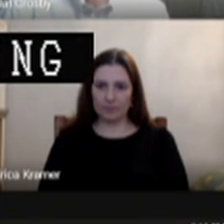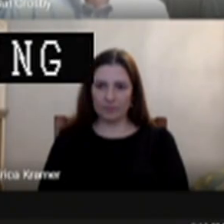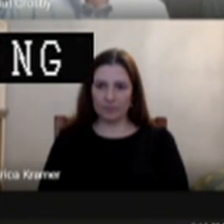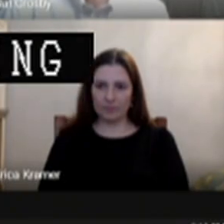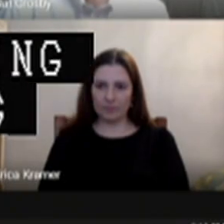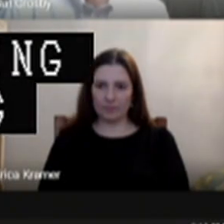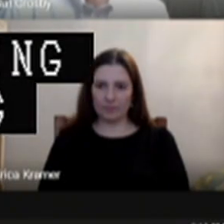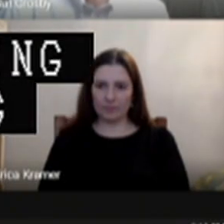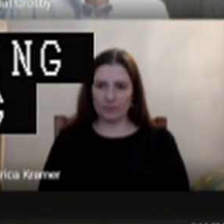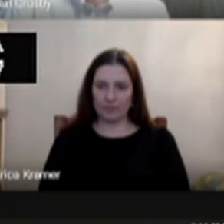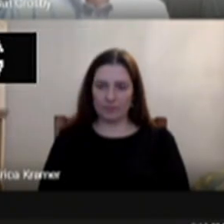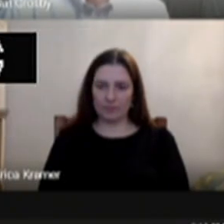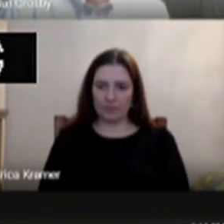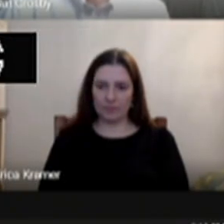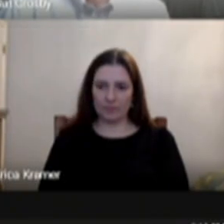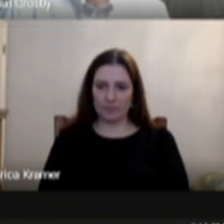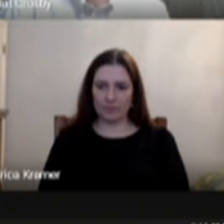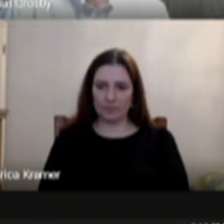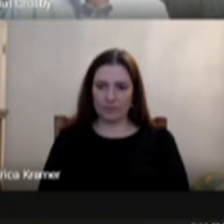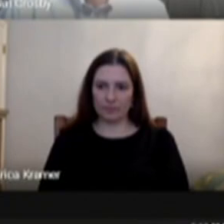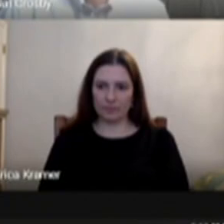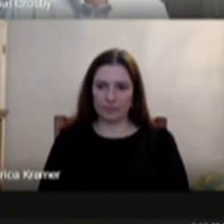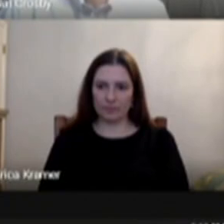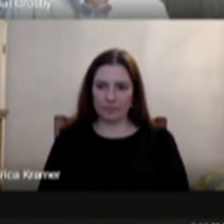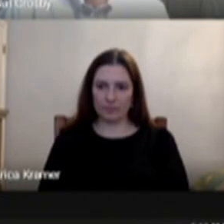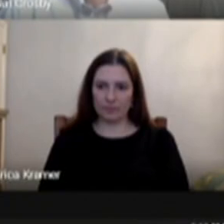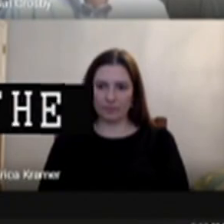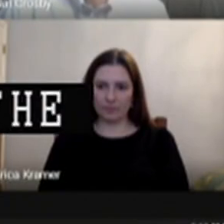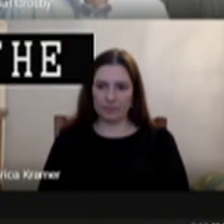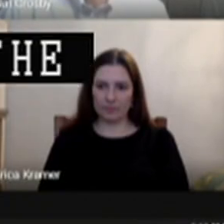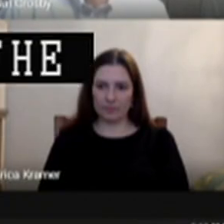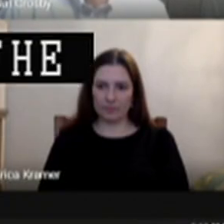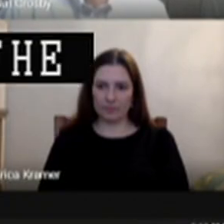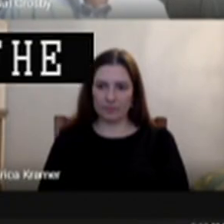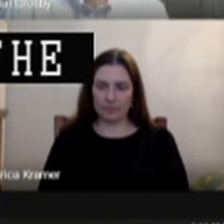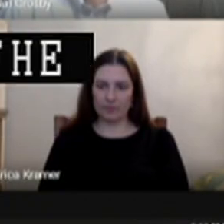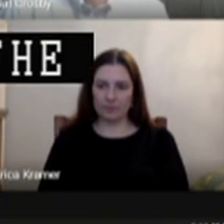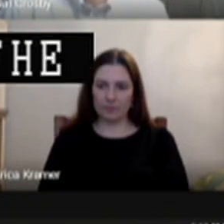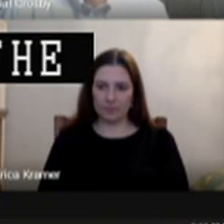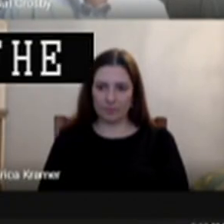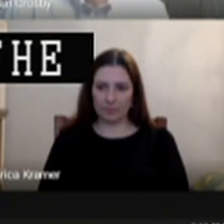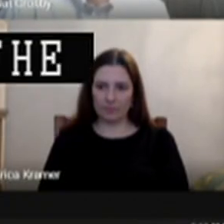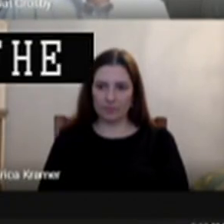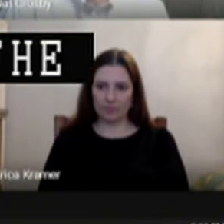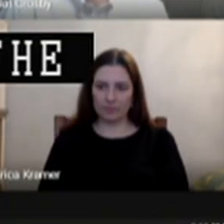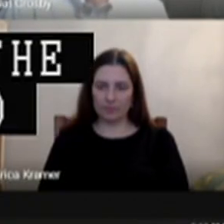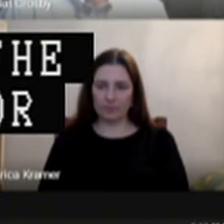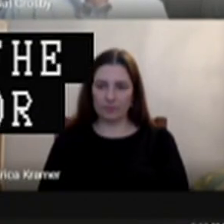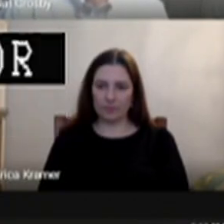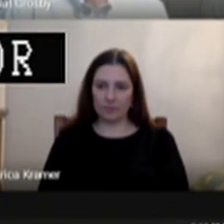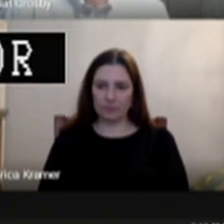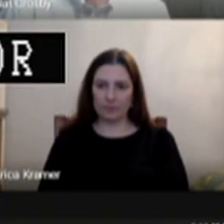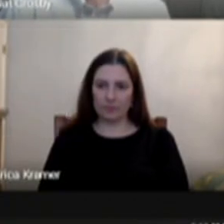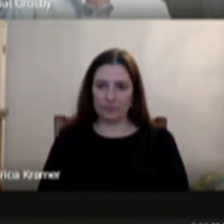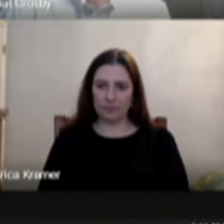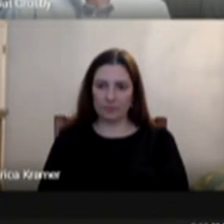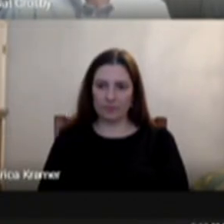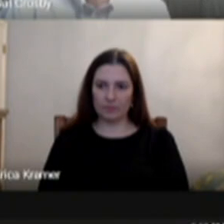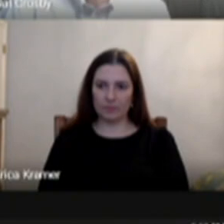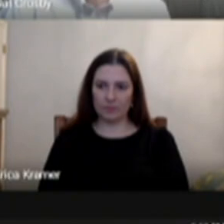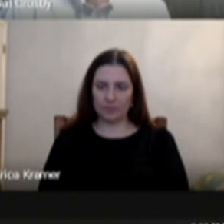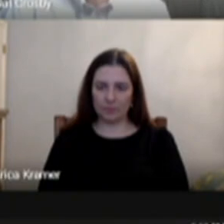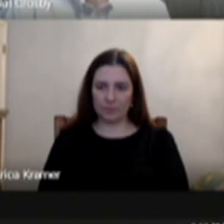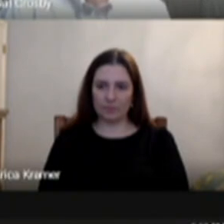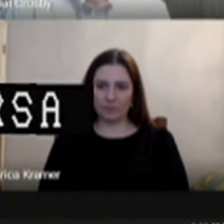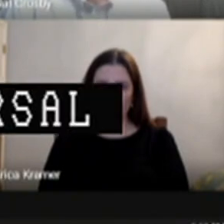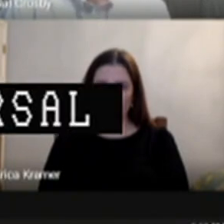think it's important that the plaza be welcoming for everybody, and really incorporate universal access on a